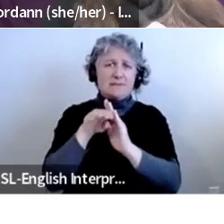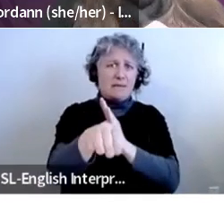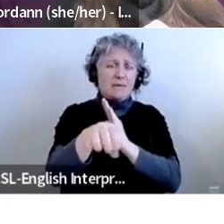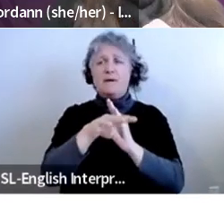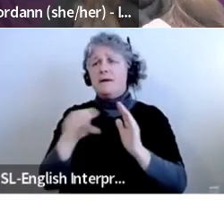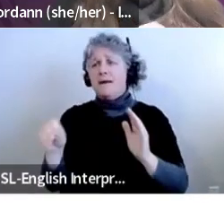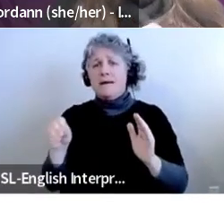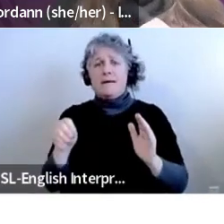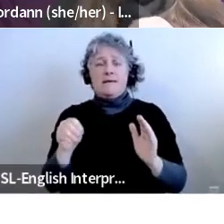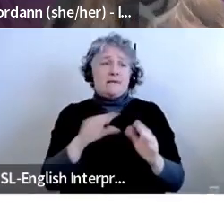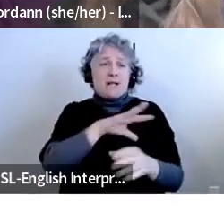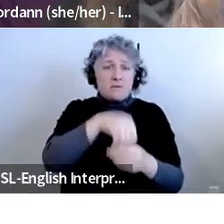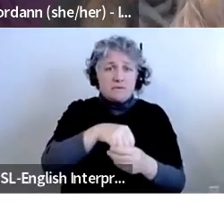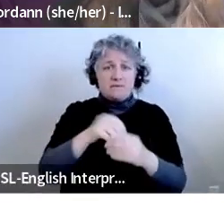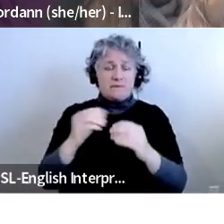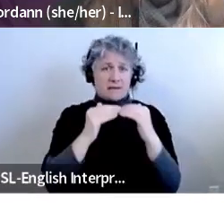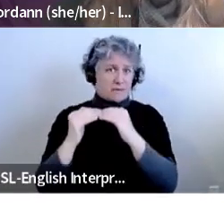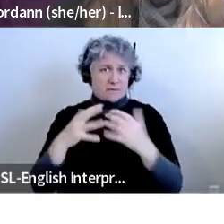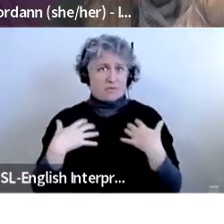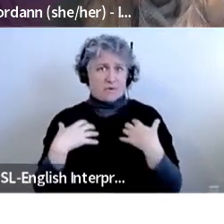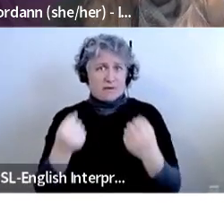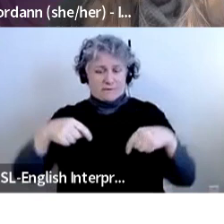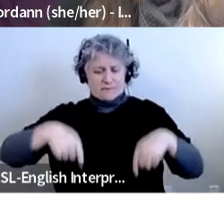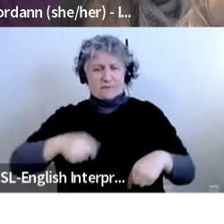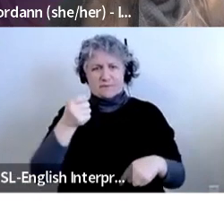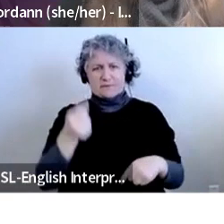and equitable recovery in Southern Ontario.